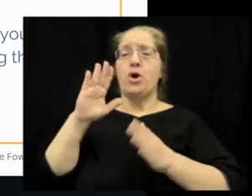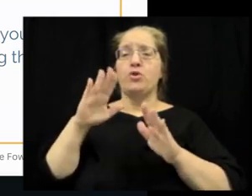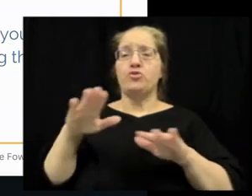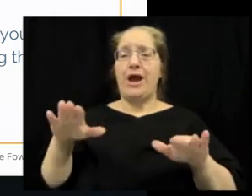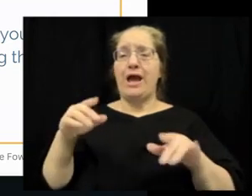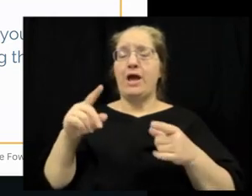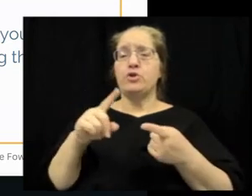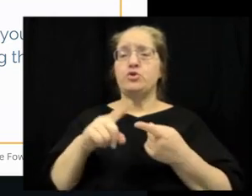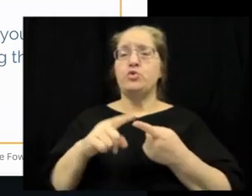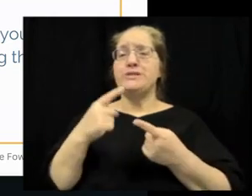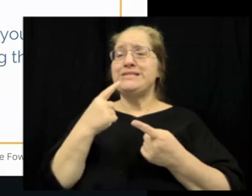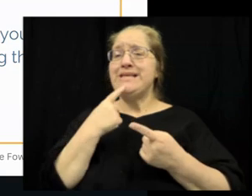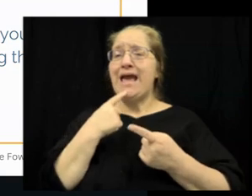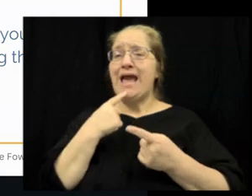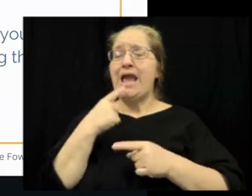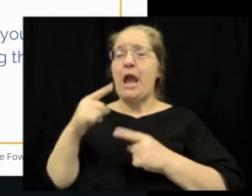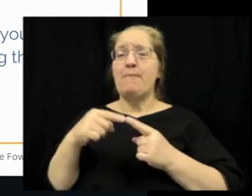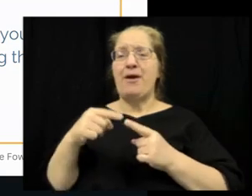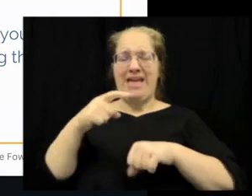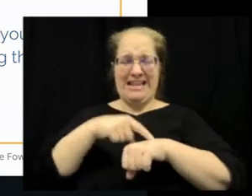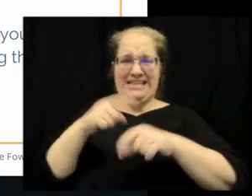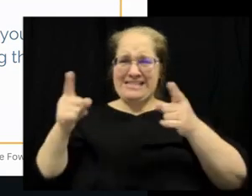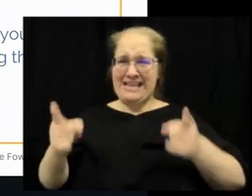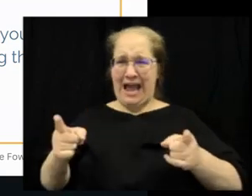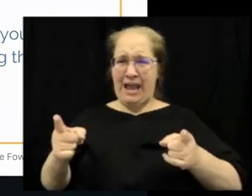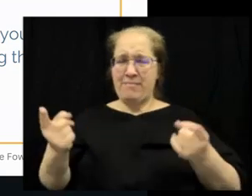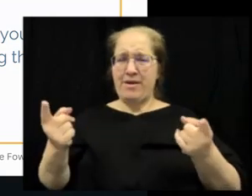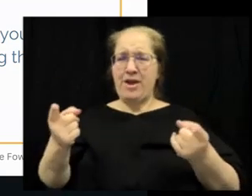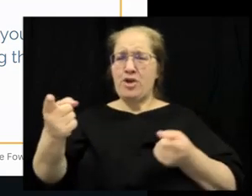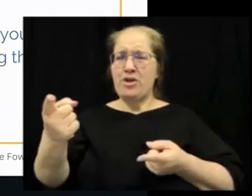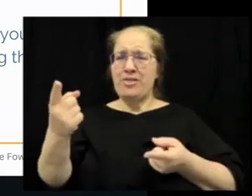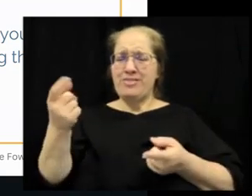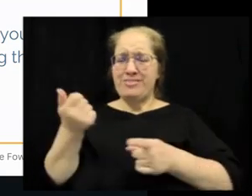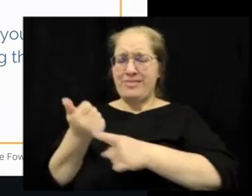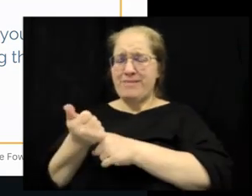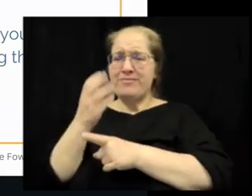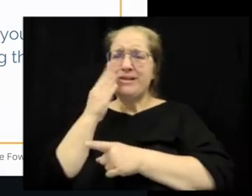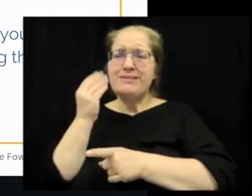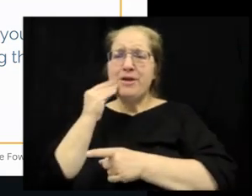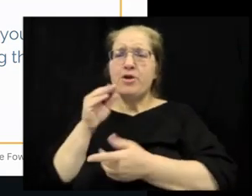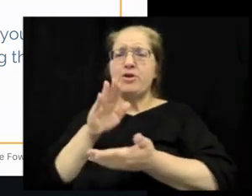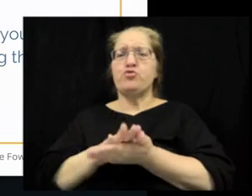mom, blank, blank, blank. My dad, blank, blank, blank.